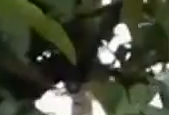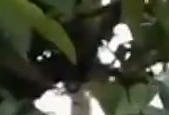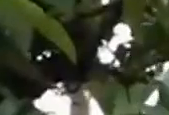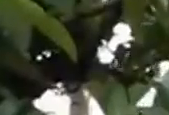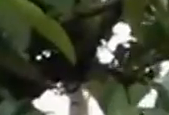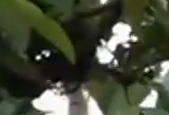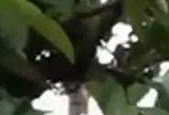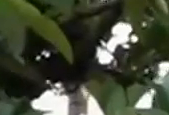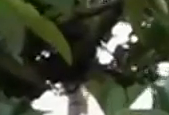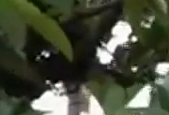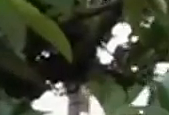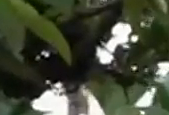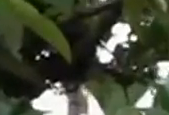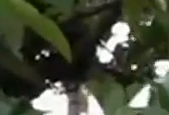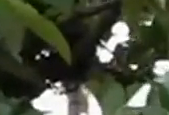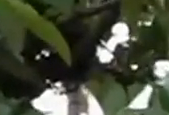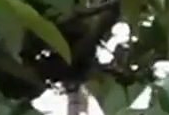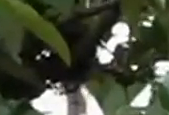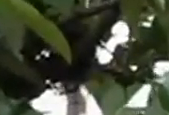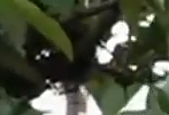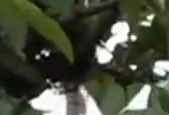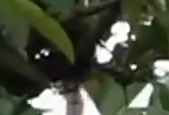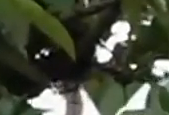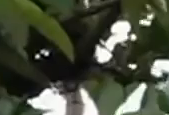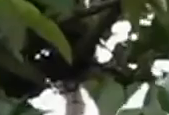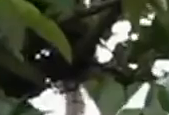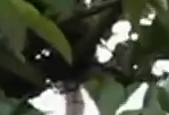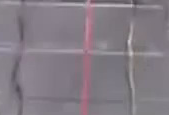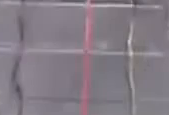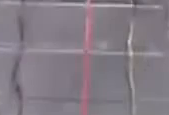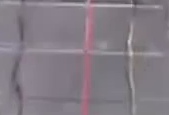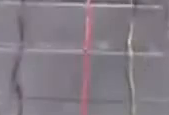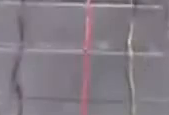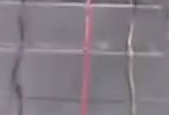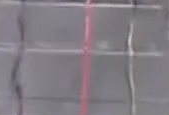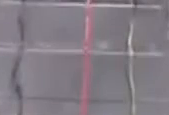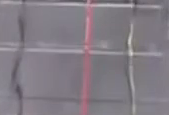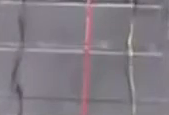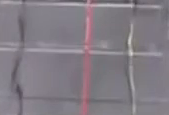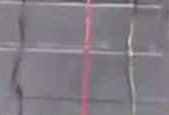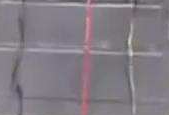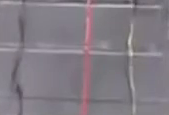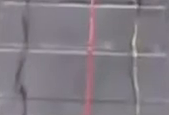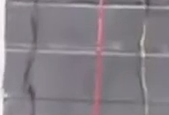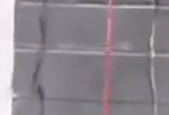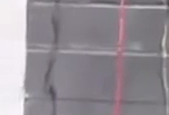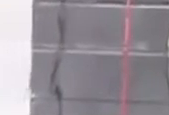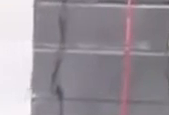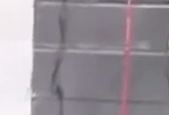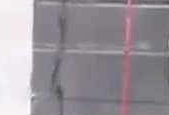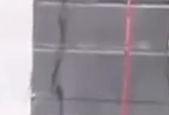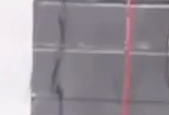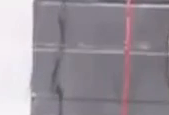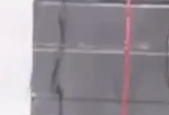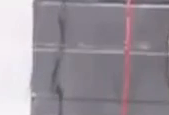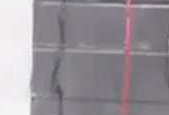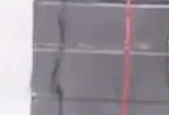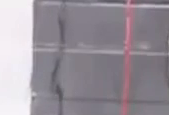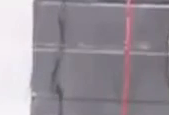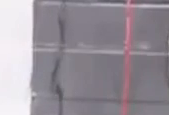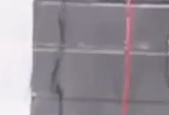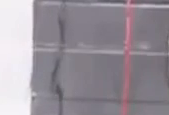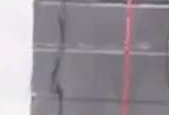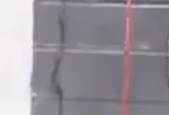hizo uchafu kuna some heat. Ndo nikaanza kujiuliza heat ni form of energy. Sasa naweza ibadilisha aje